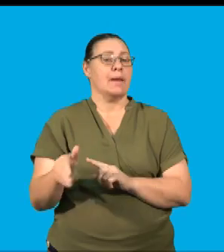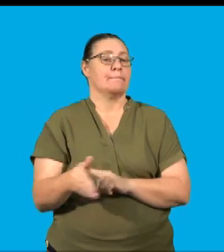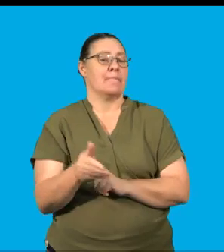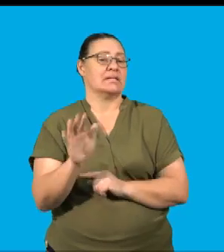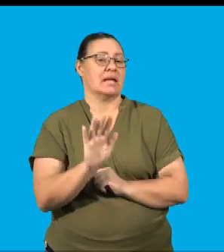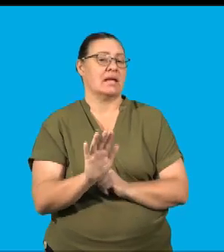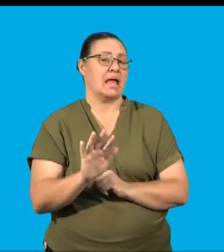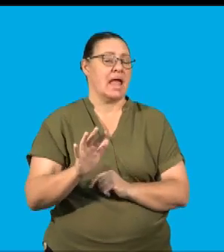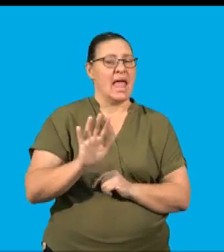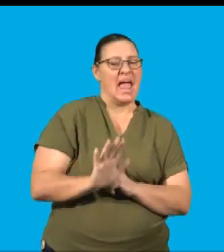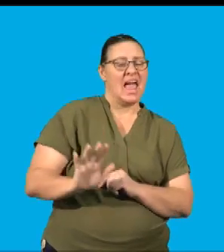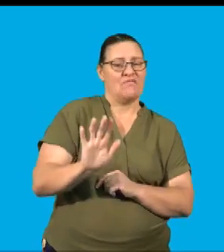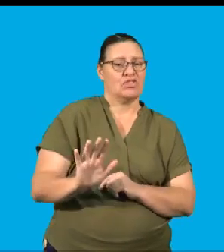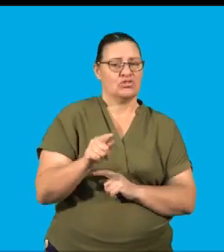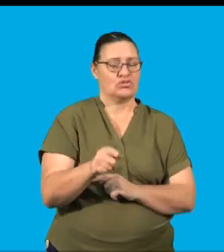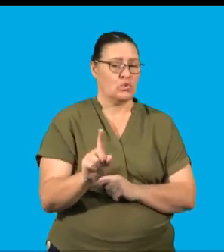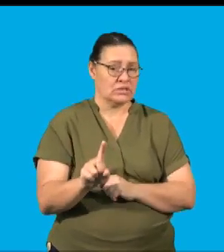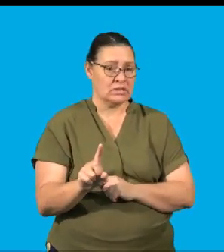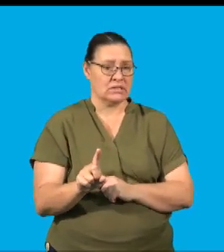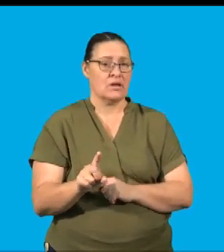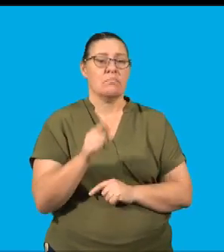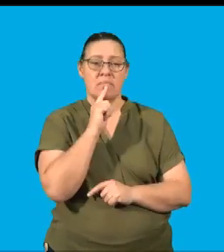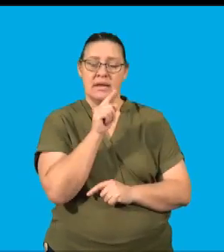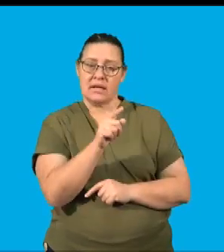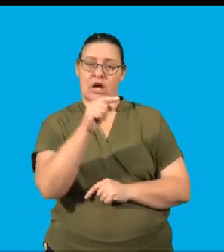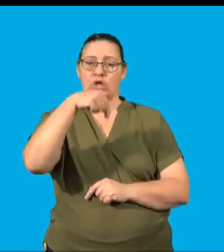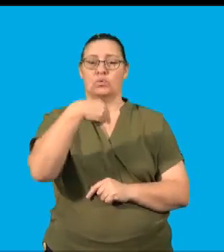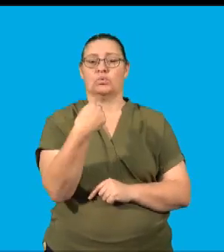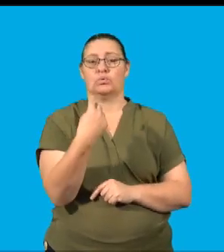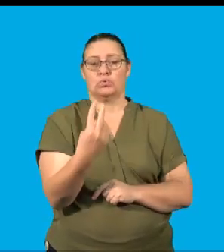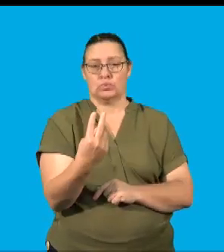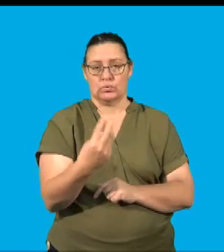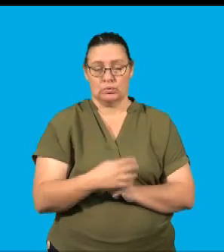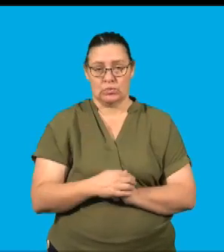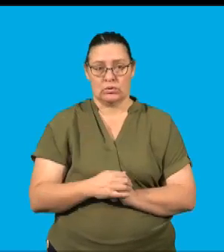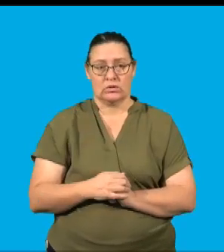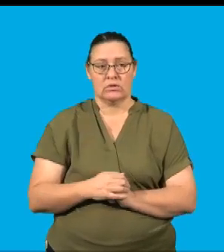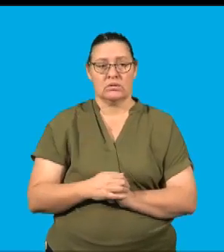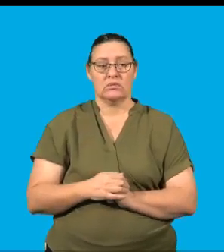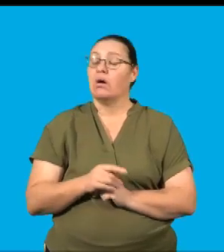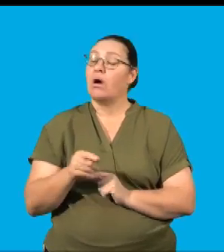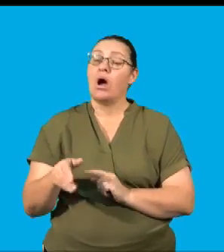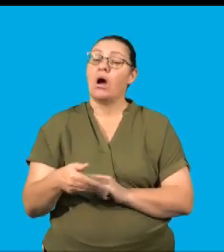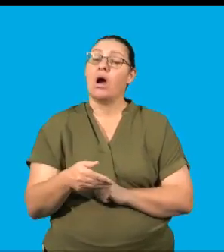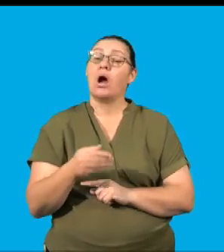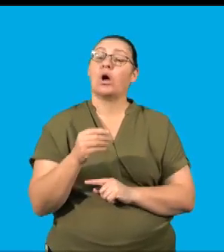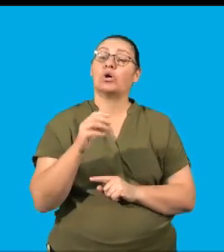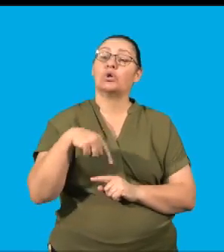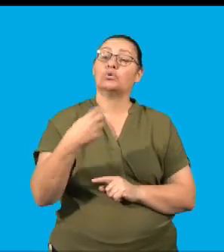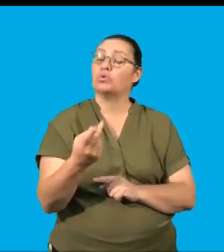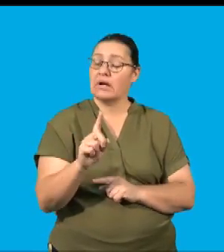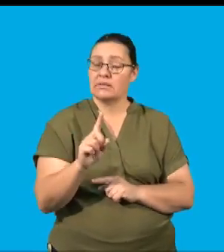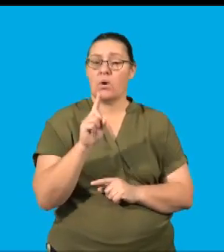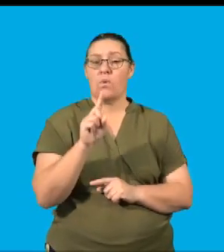betting average? The median, remember what is your median? You are looking at your Q, your Q2. So what is the Q2 of this